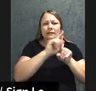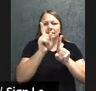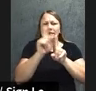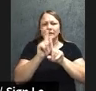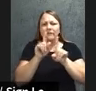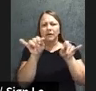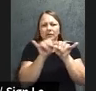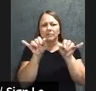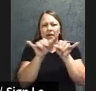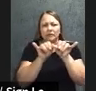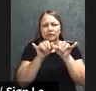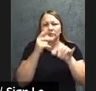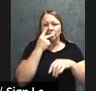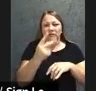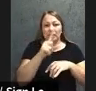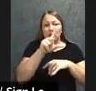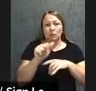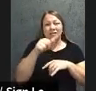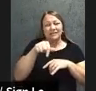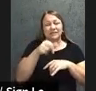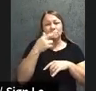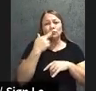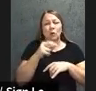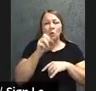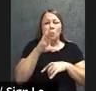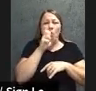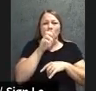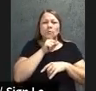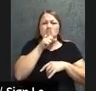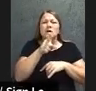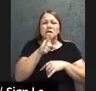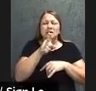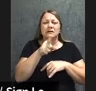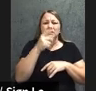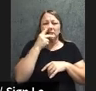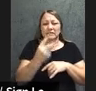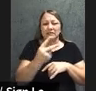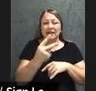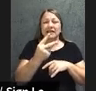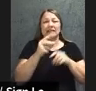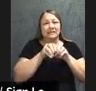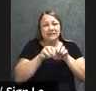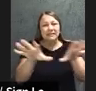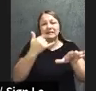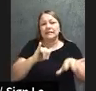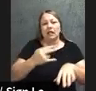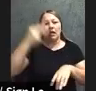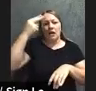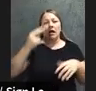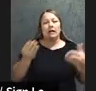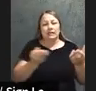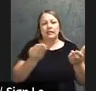most Louisiana and the country is either in the red or orange. So unfortunately, rate of transmission is still high. We're going to talk